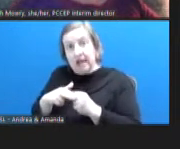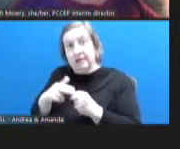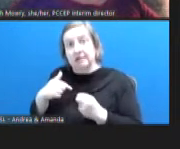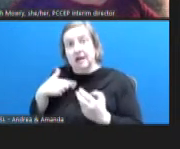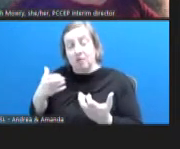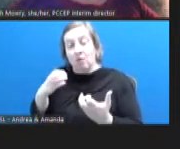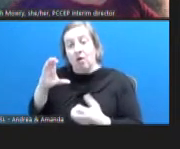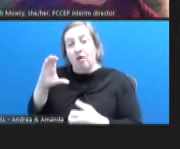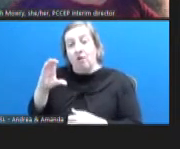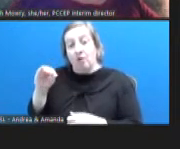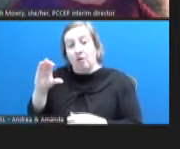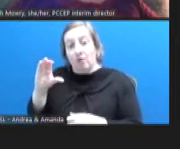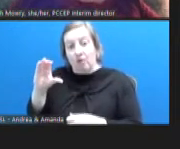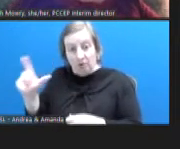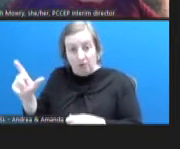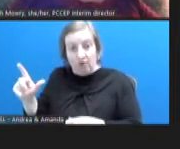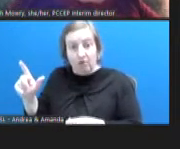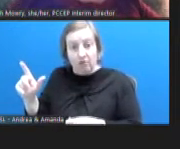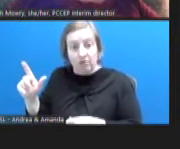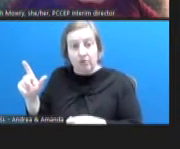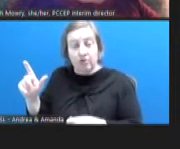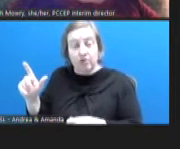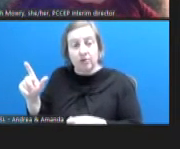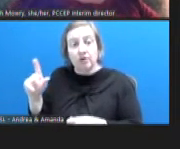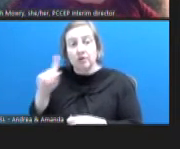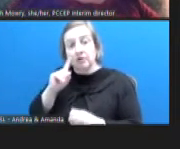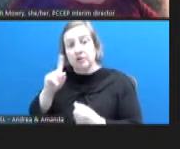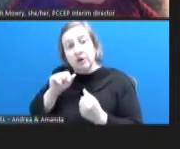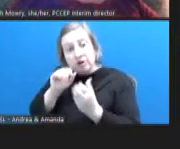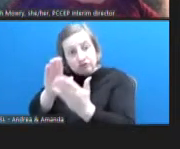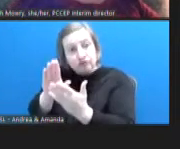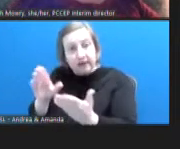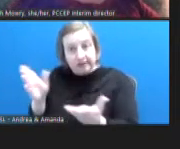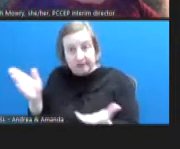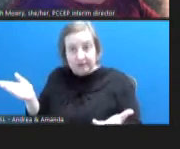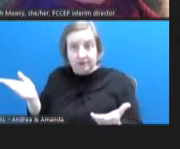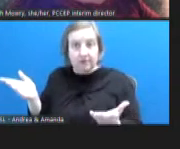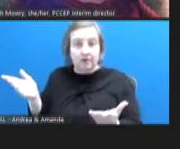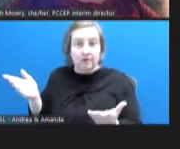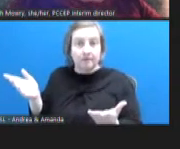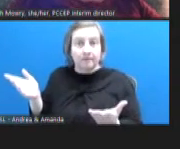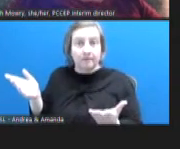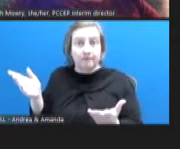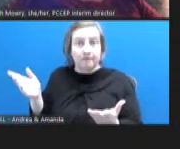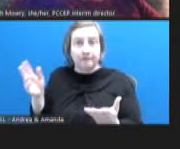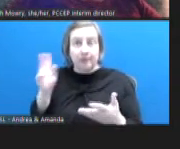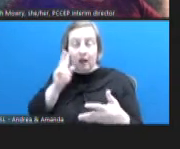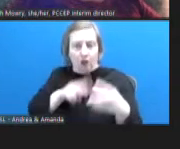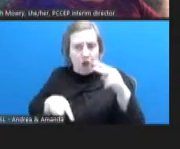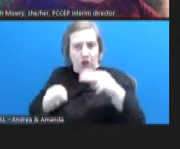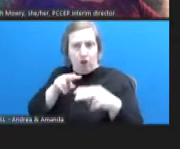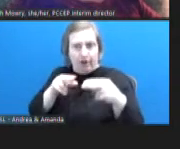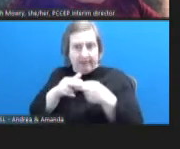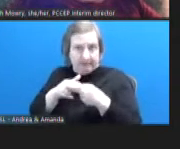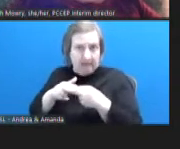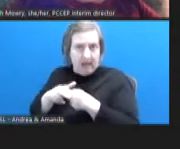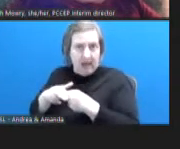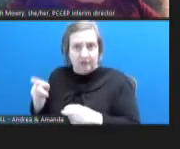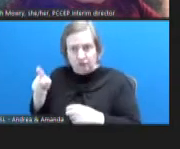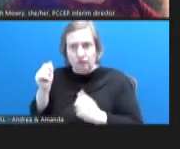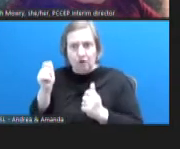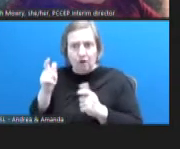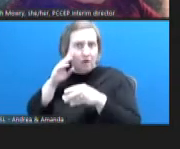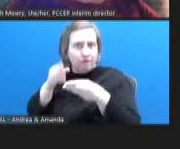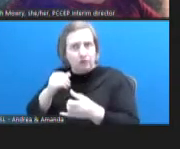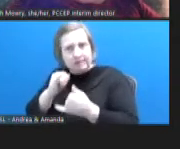Coco to really address, you know, in looking at these slides. I mean, you're all focusing on the